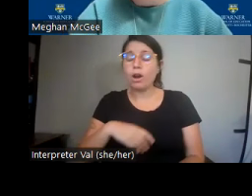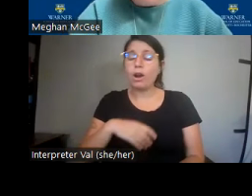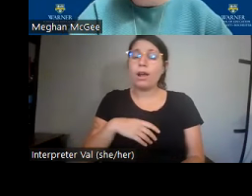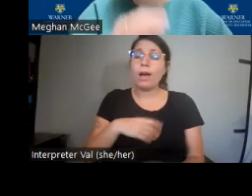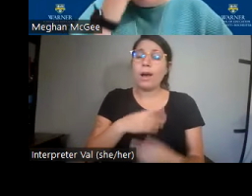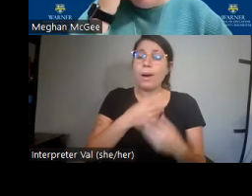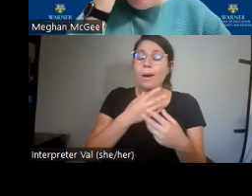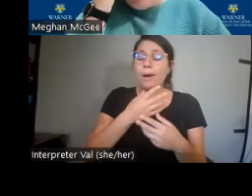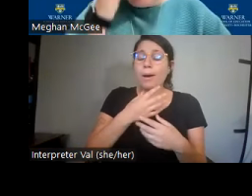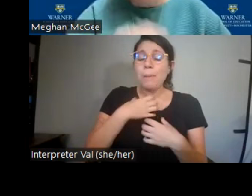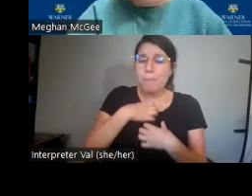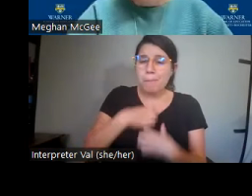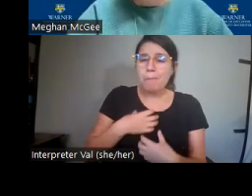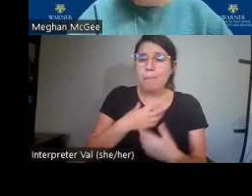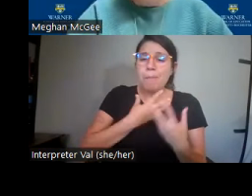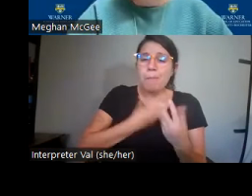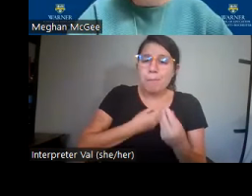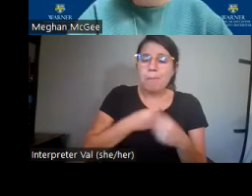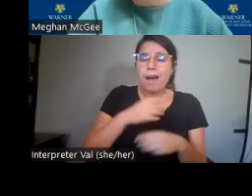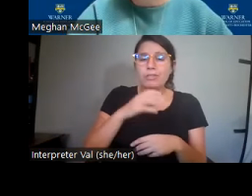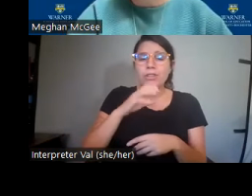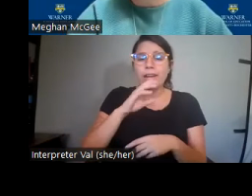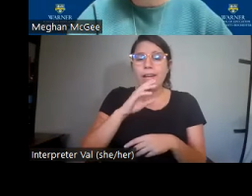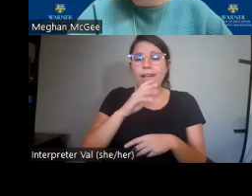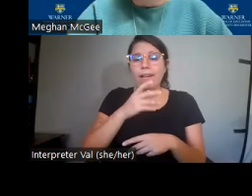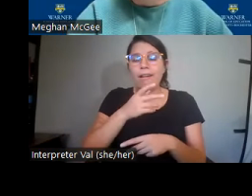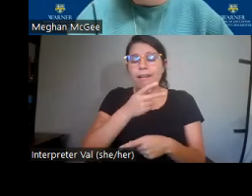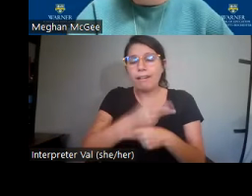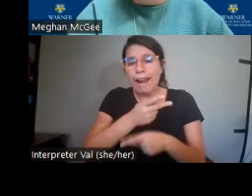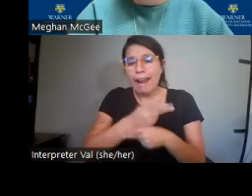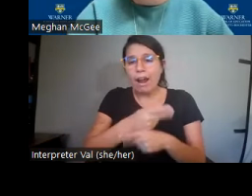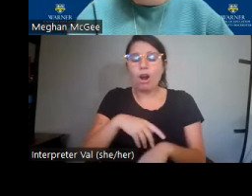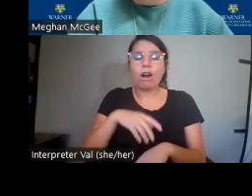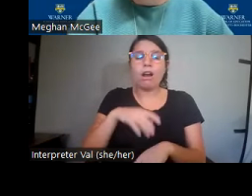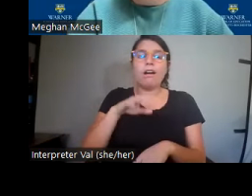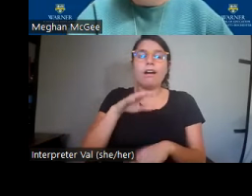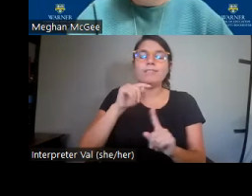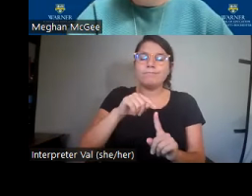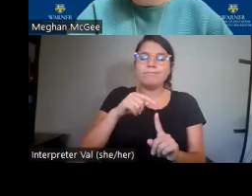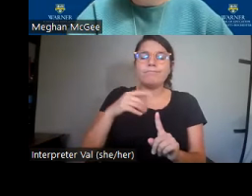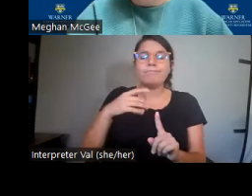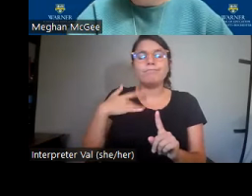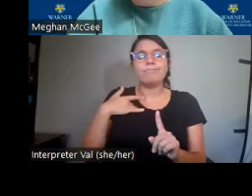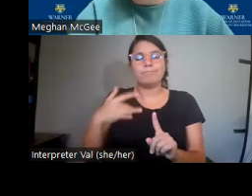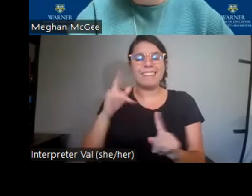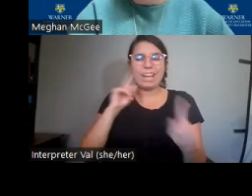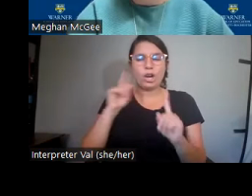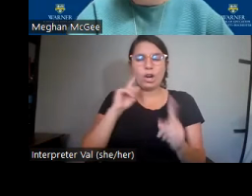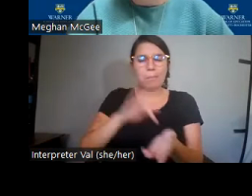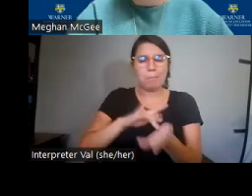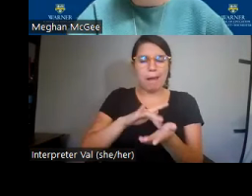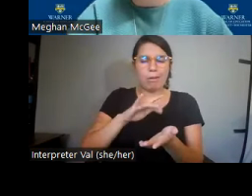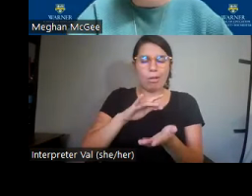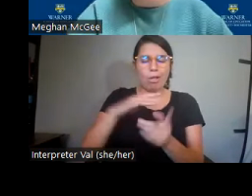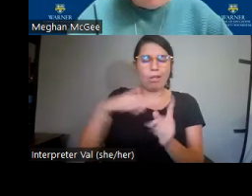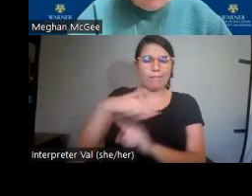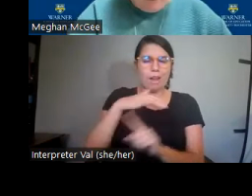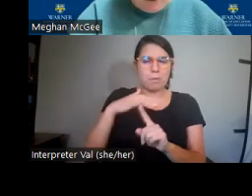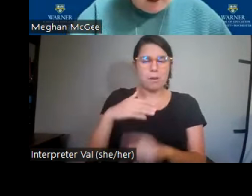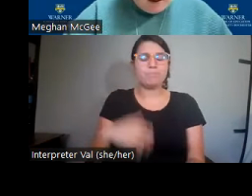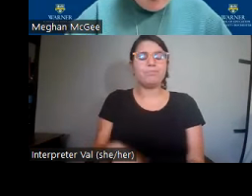both in popular media, but also in academic and medical settings. And I wanted to share the University